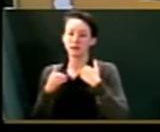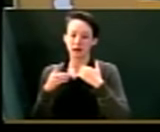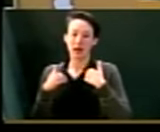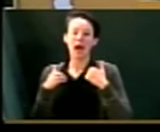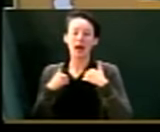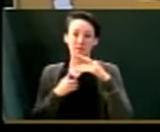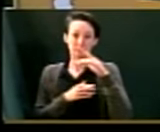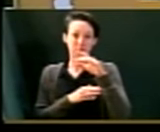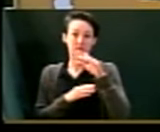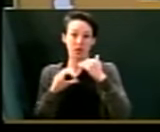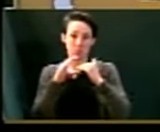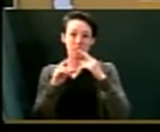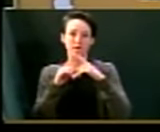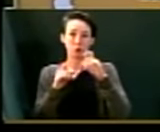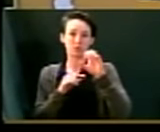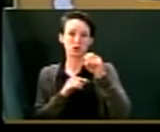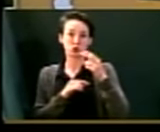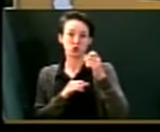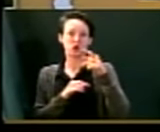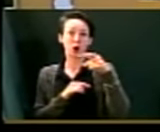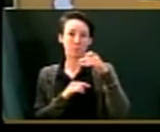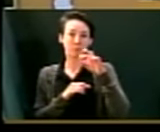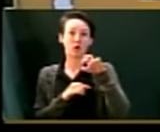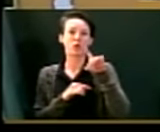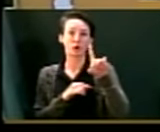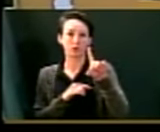email. You did receive this. Did. All right.